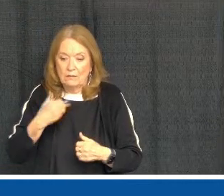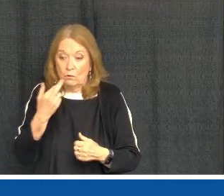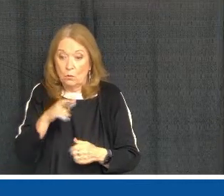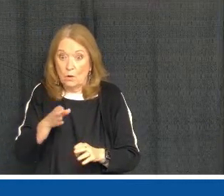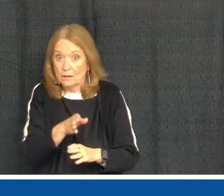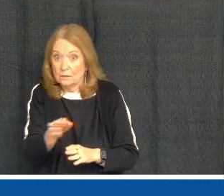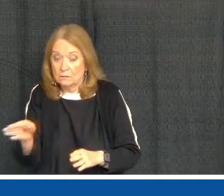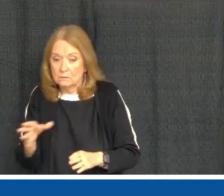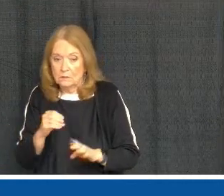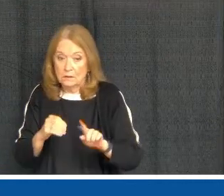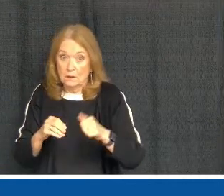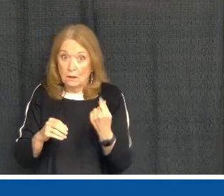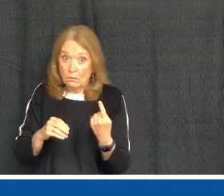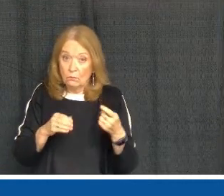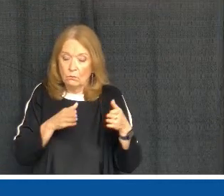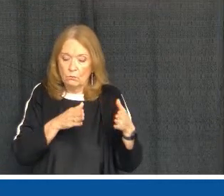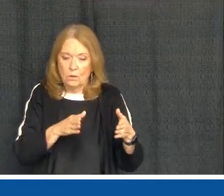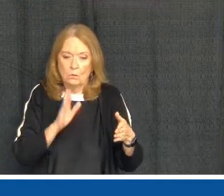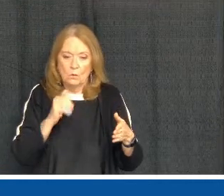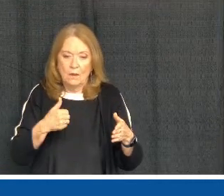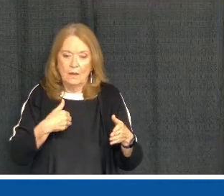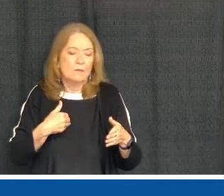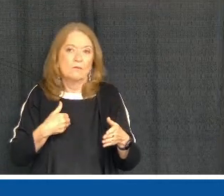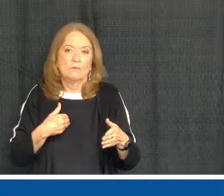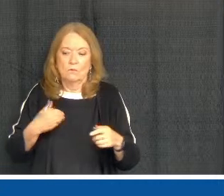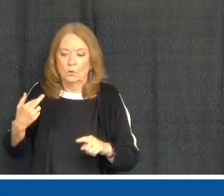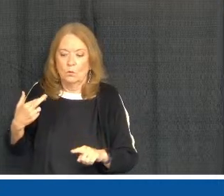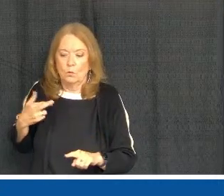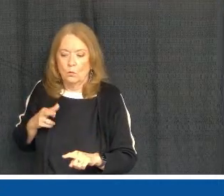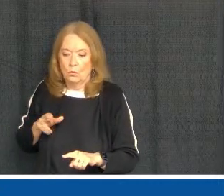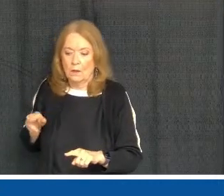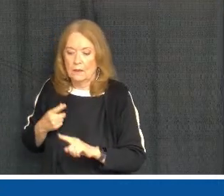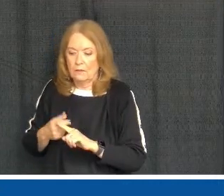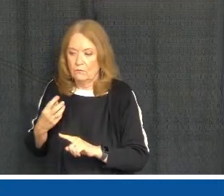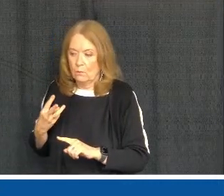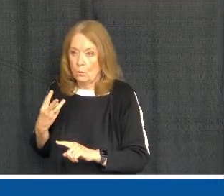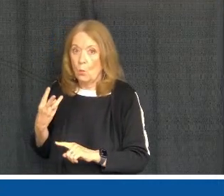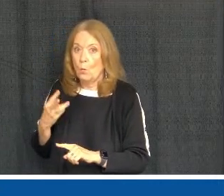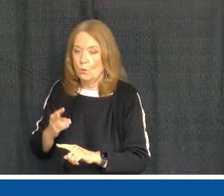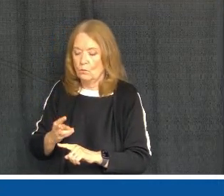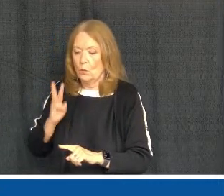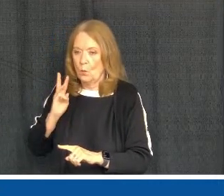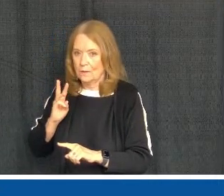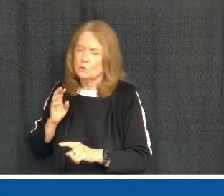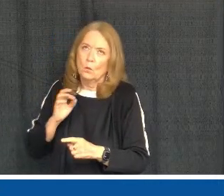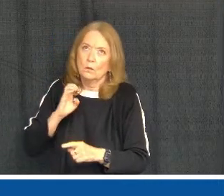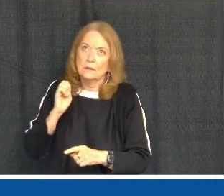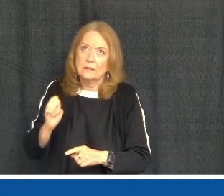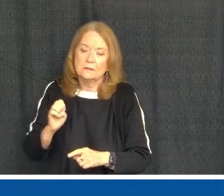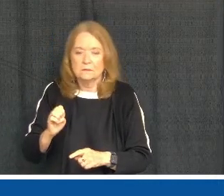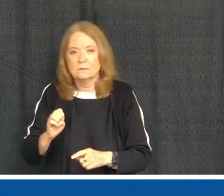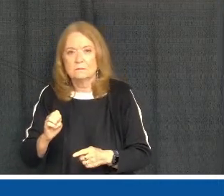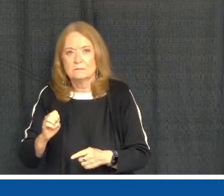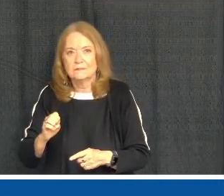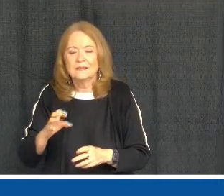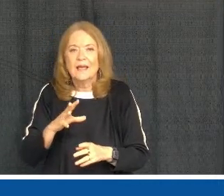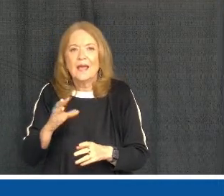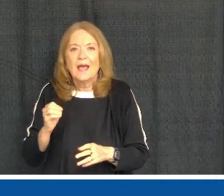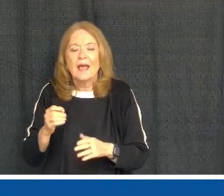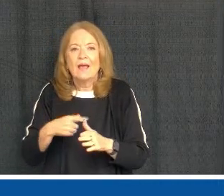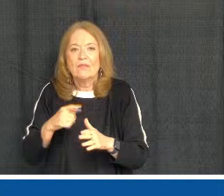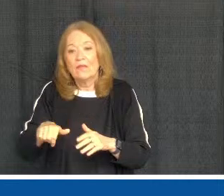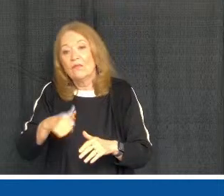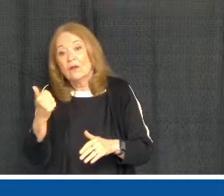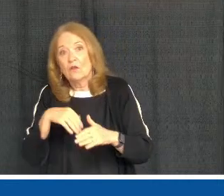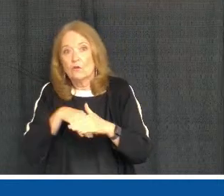likely a left turn lane coming off from the westbound side or eastbound side. And then you get to the other entry,